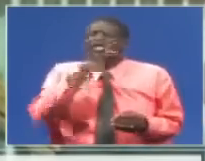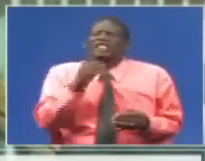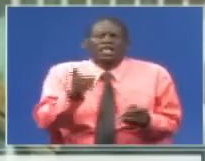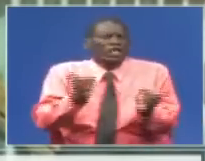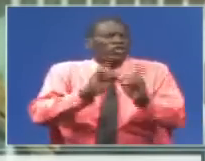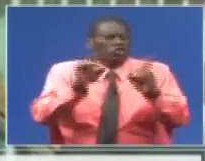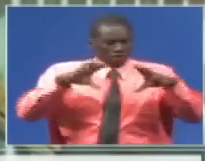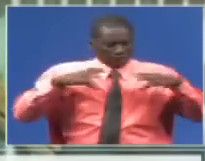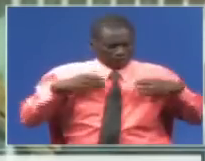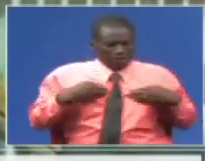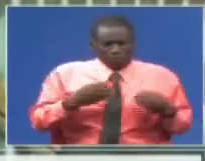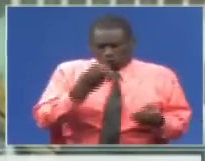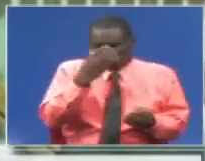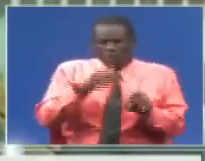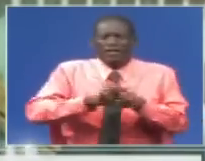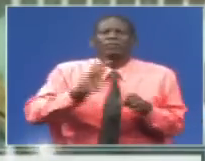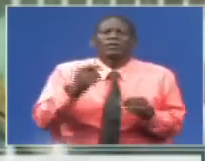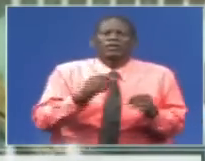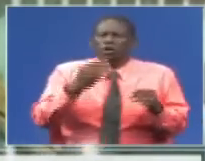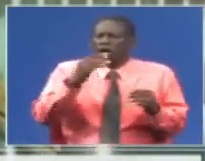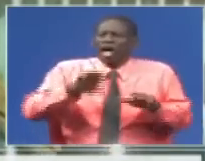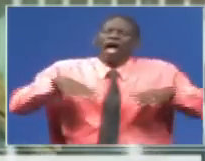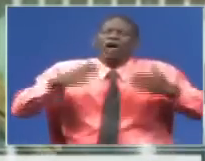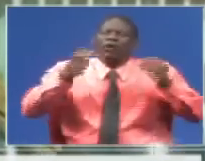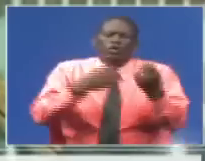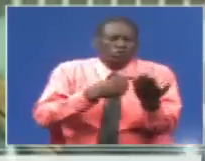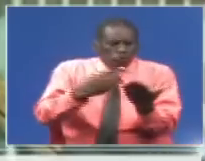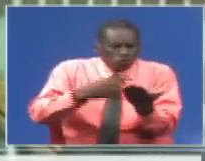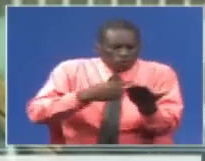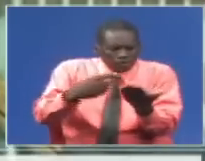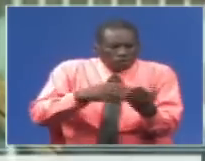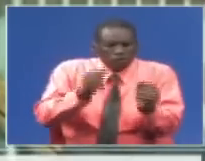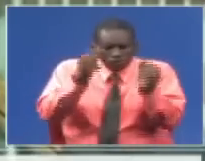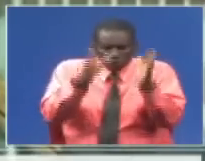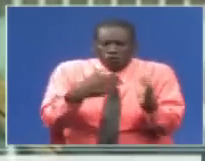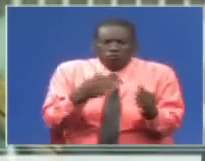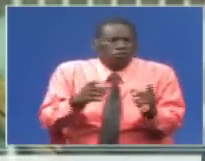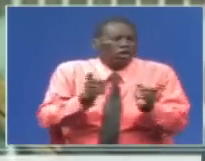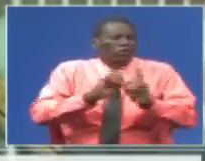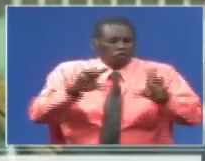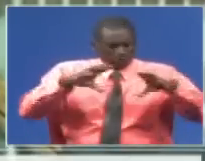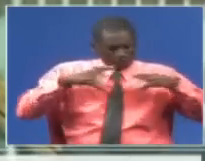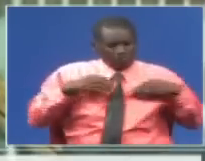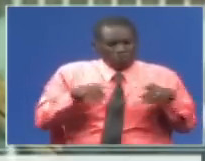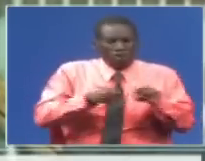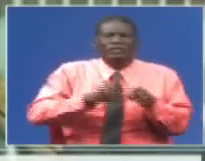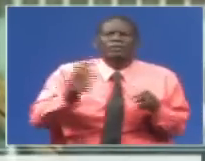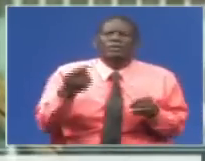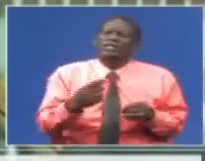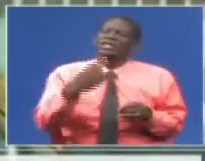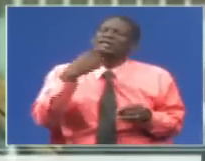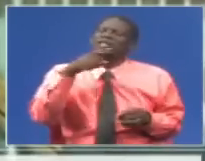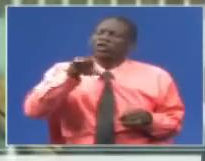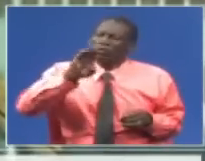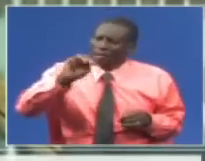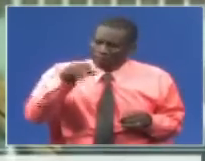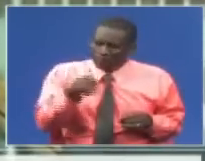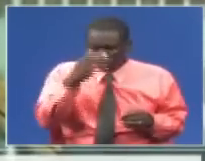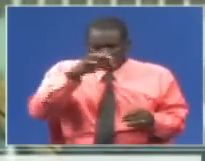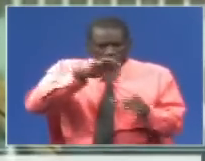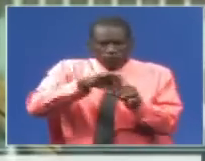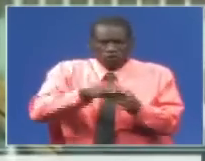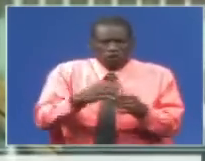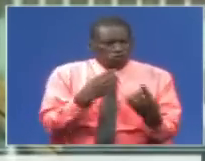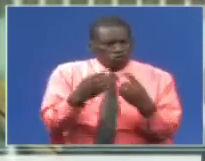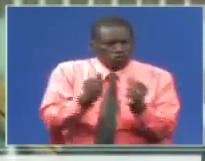as president. So how do you talk to somebody who doesn't recognize your legitimacy? So we say, tell your MPs, because they are elected, to talk to